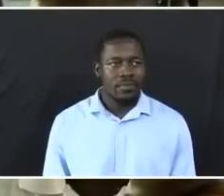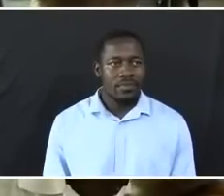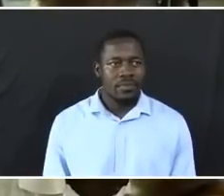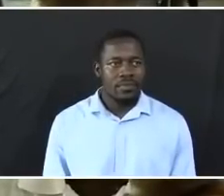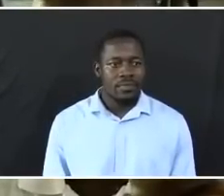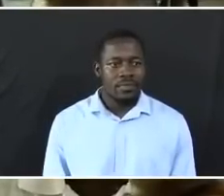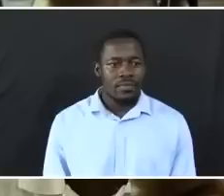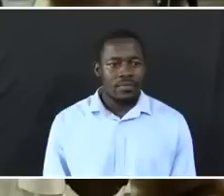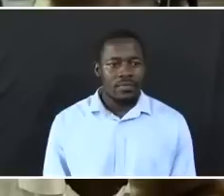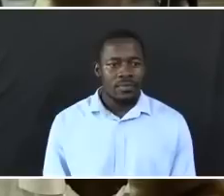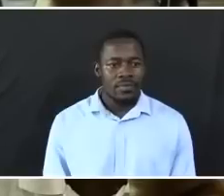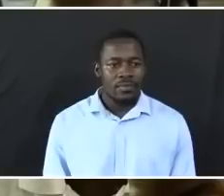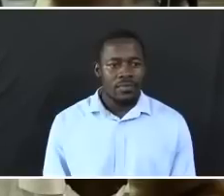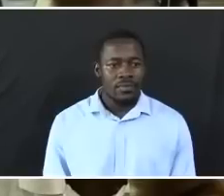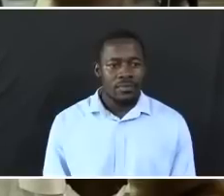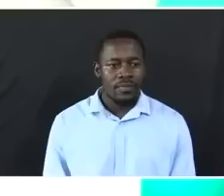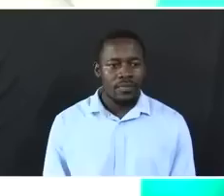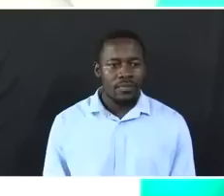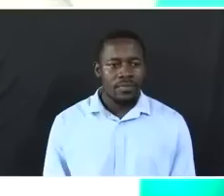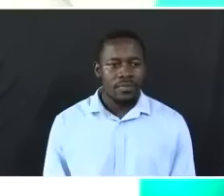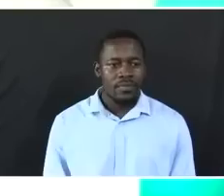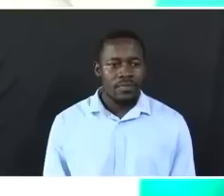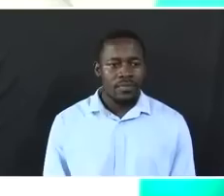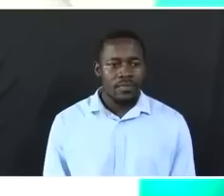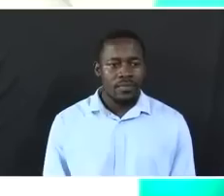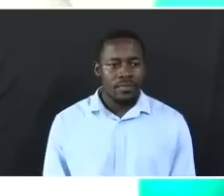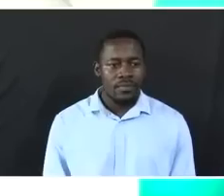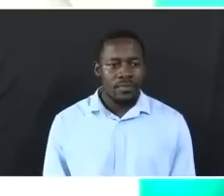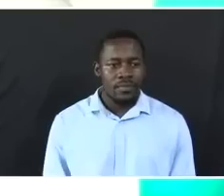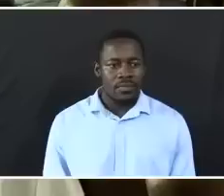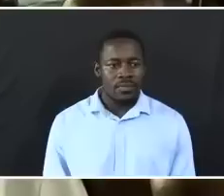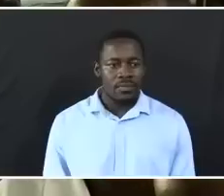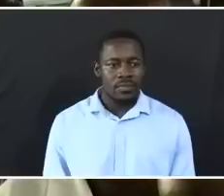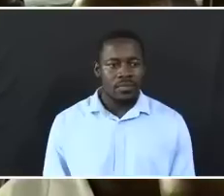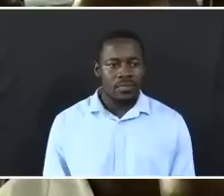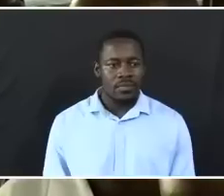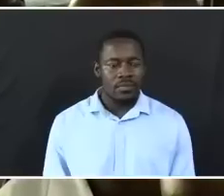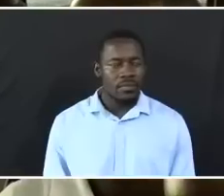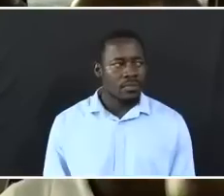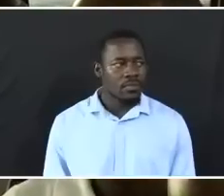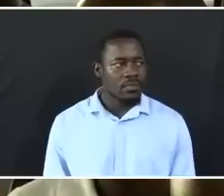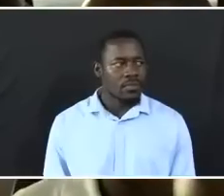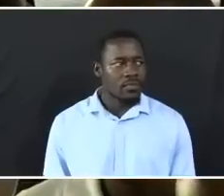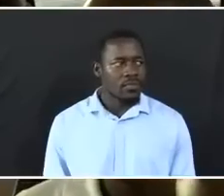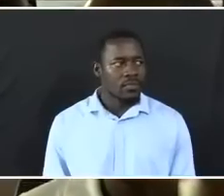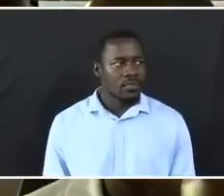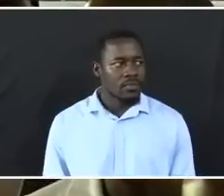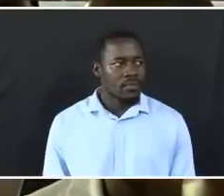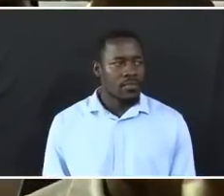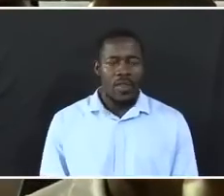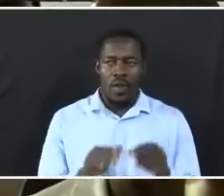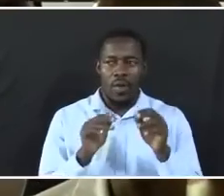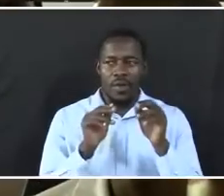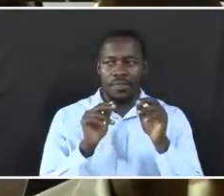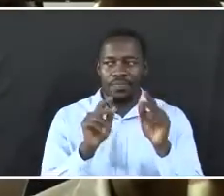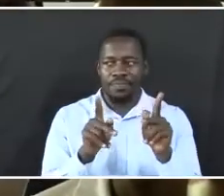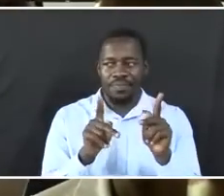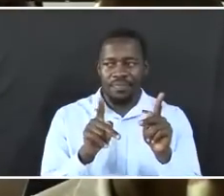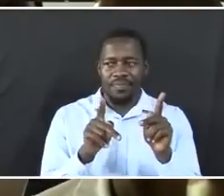Jivanji Gardens. An evangelist? Yes. Okay. So he was trying to argue out that God is polygamous in this